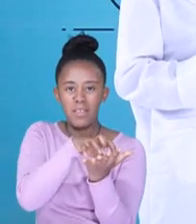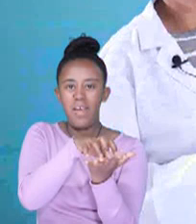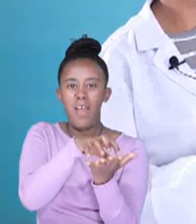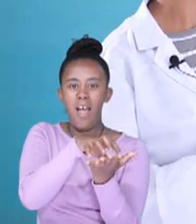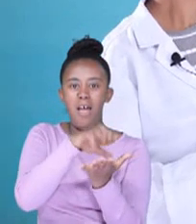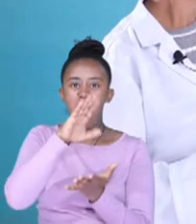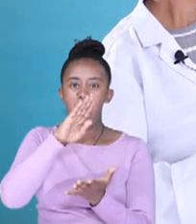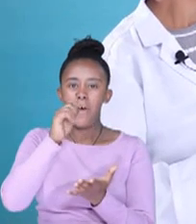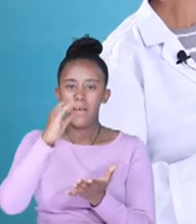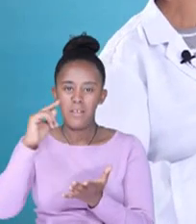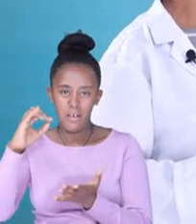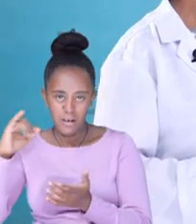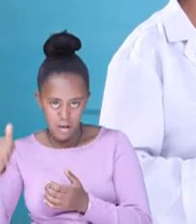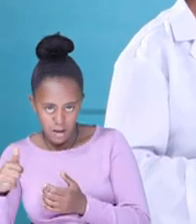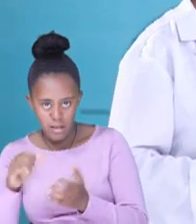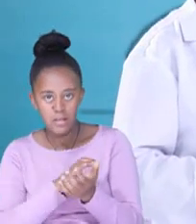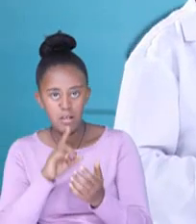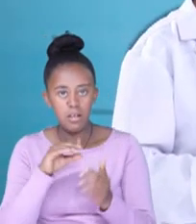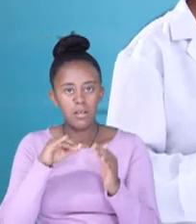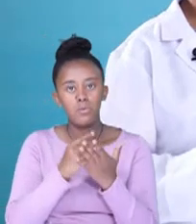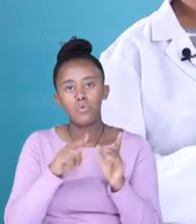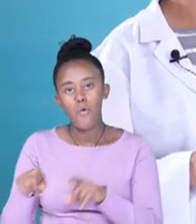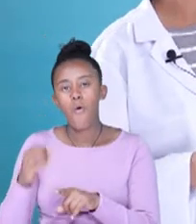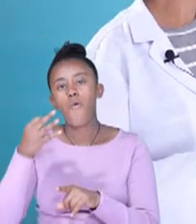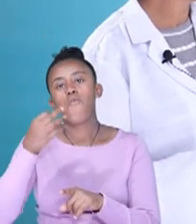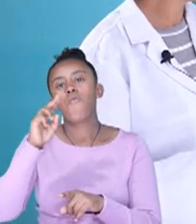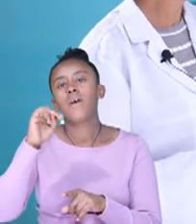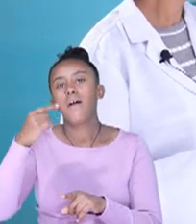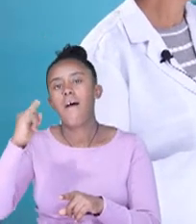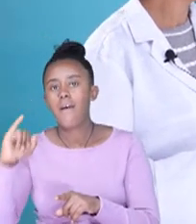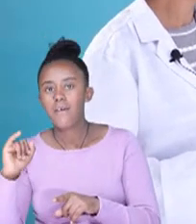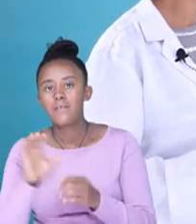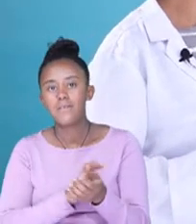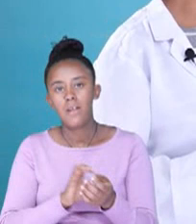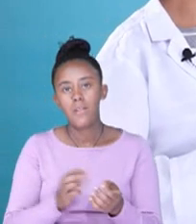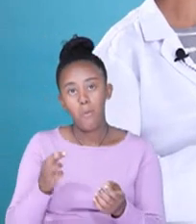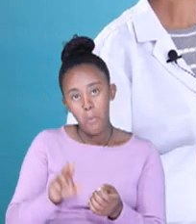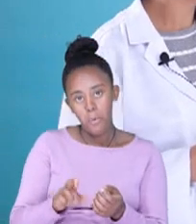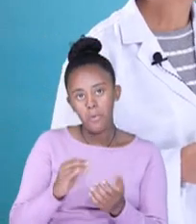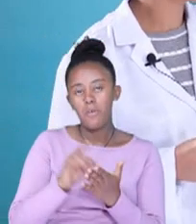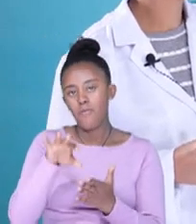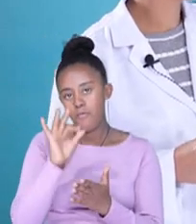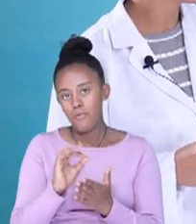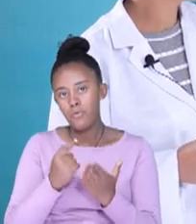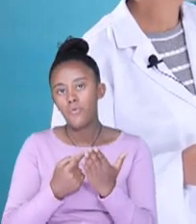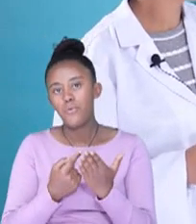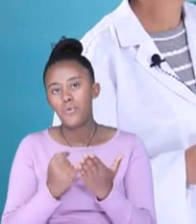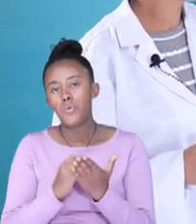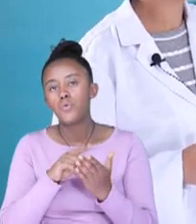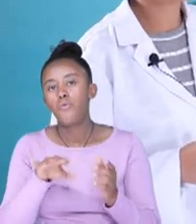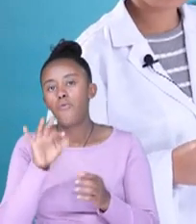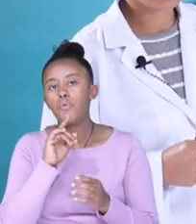in bacterial cell. It is also found in fungal cells, or it can found in it also